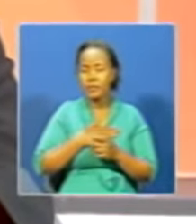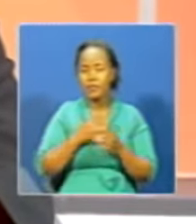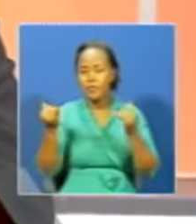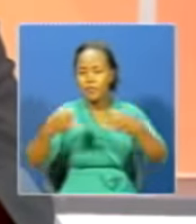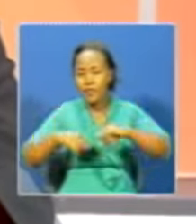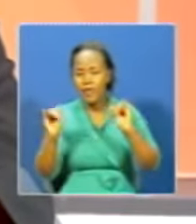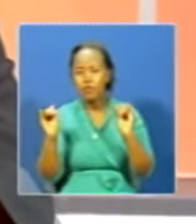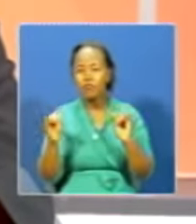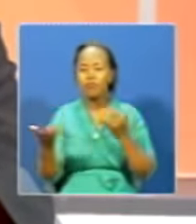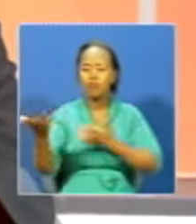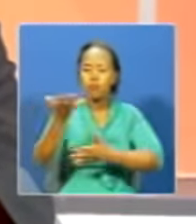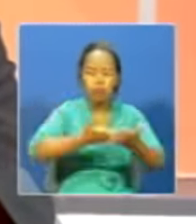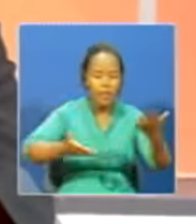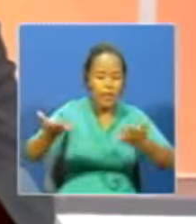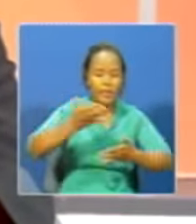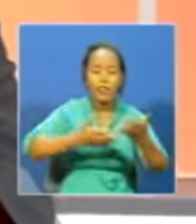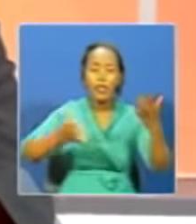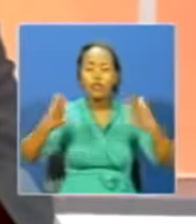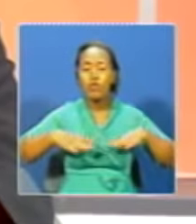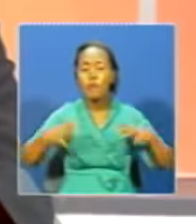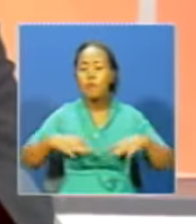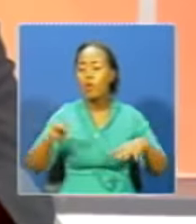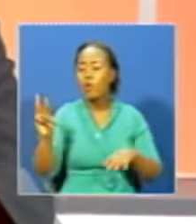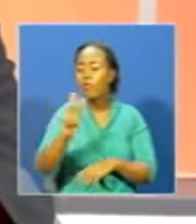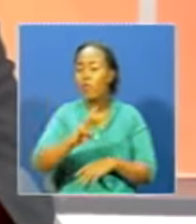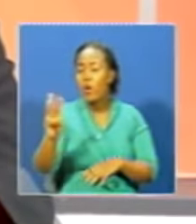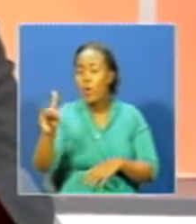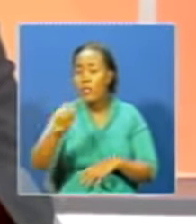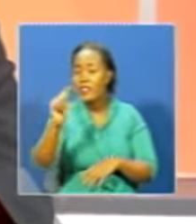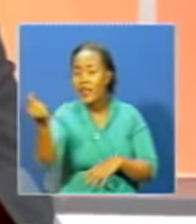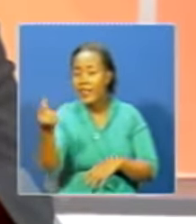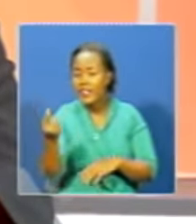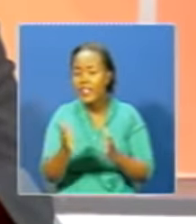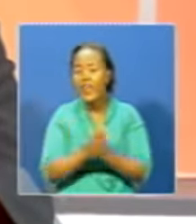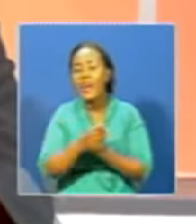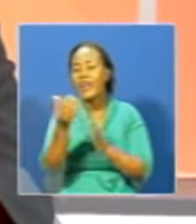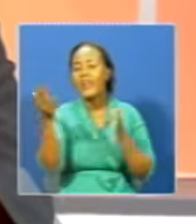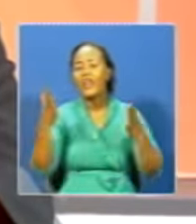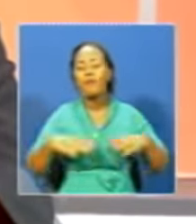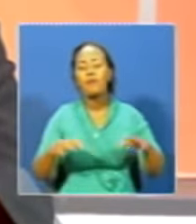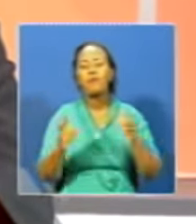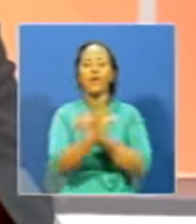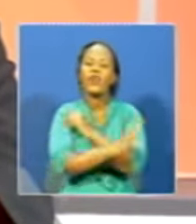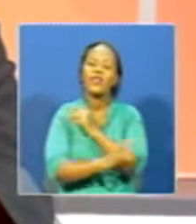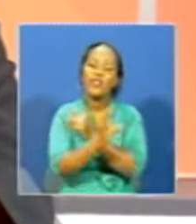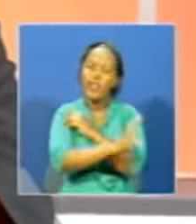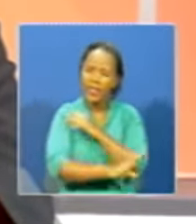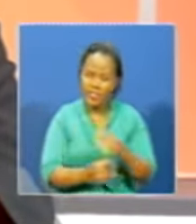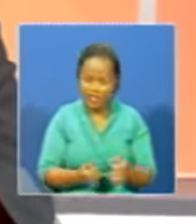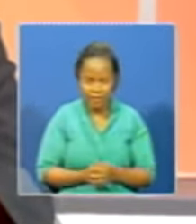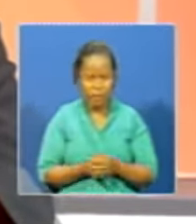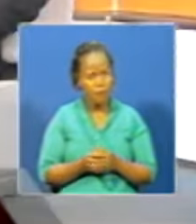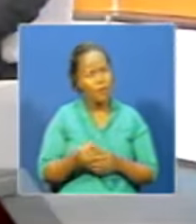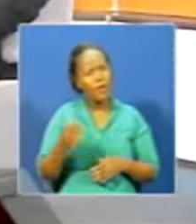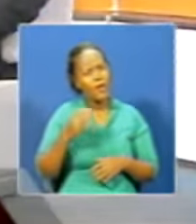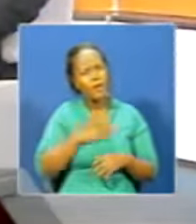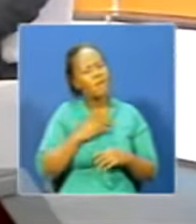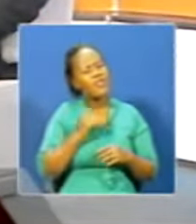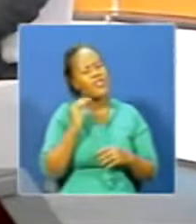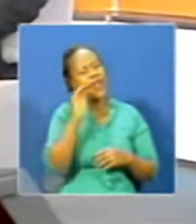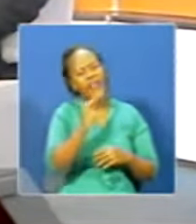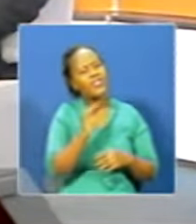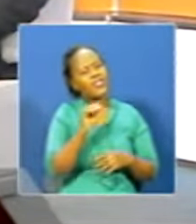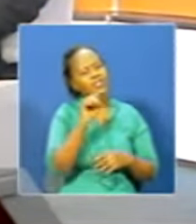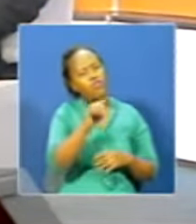Kenya and indeed Kenyans in other parts of our country. Yeah, the reason I ask that question on character, and I want you